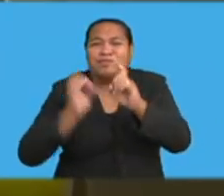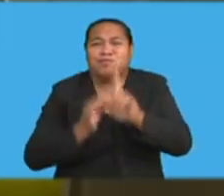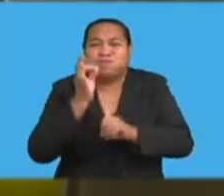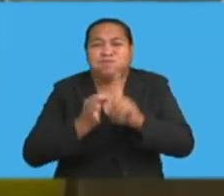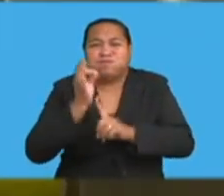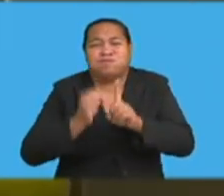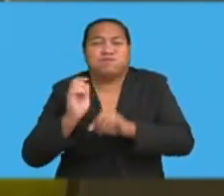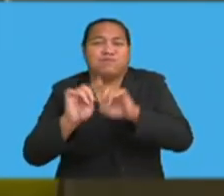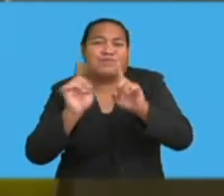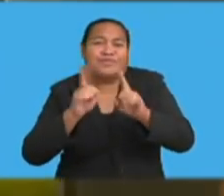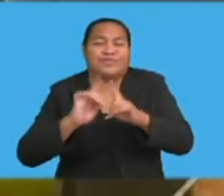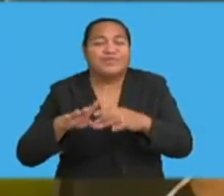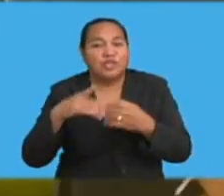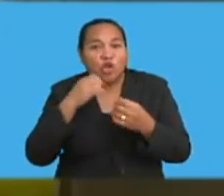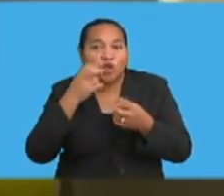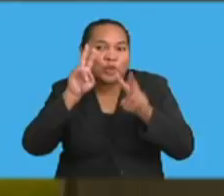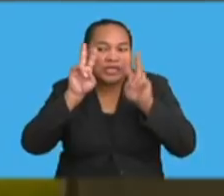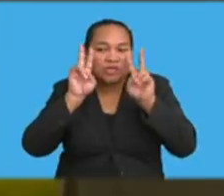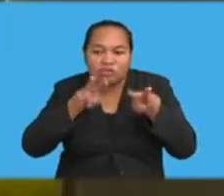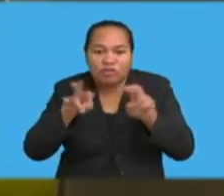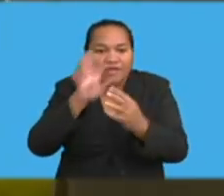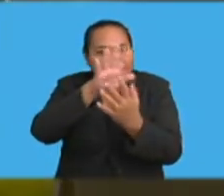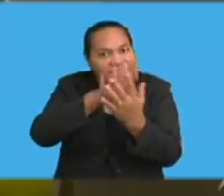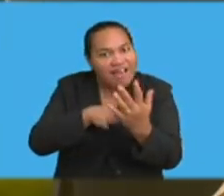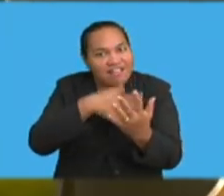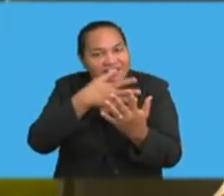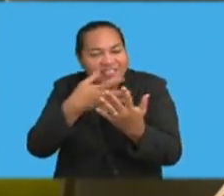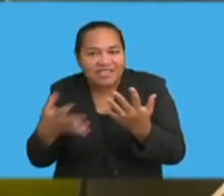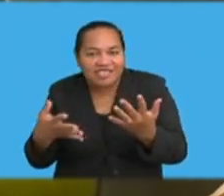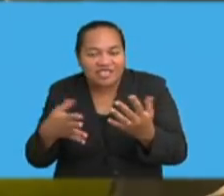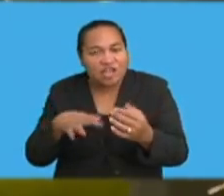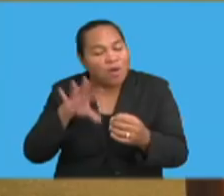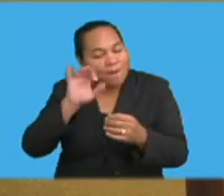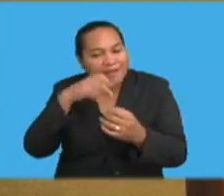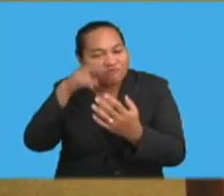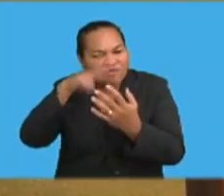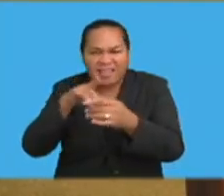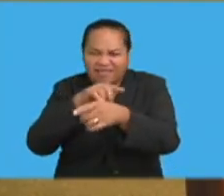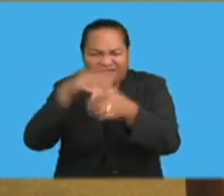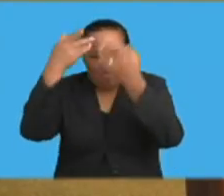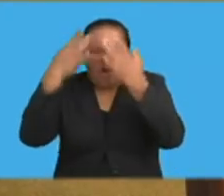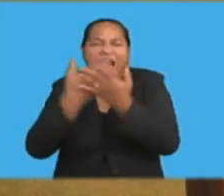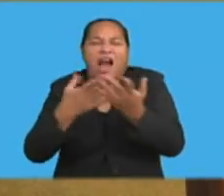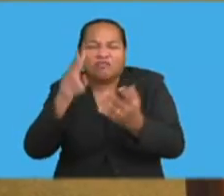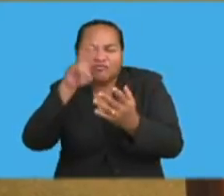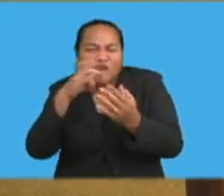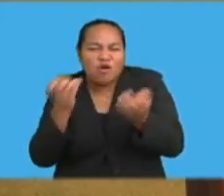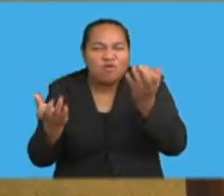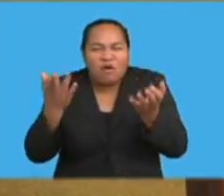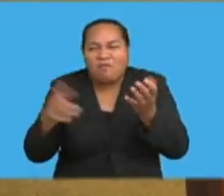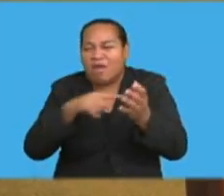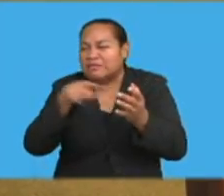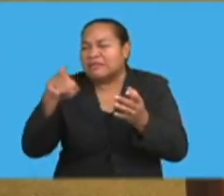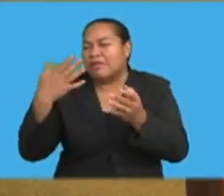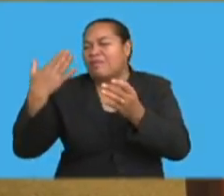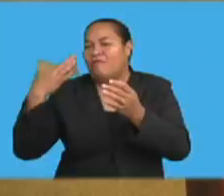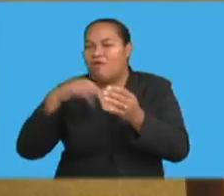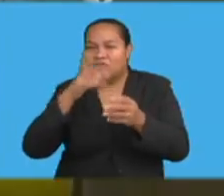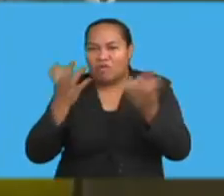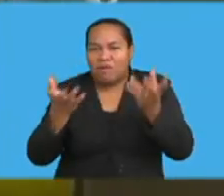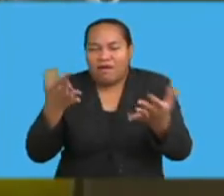government. They need to look at the statistics. They don't know how to read statistics, Madam Speaker. Madam Speaker,